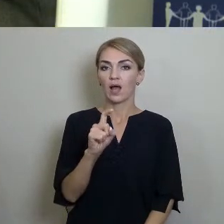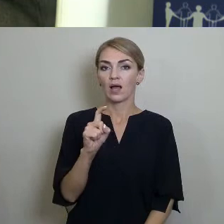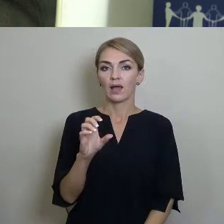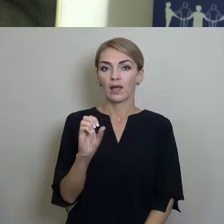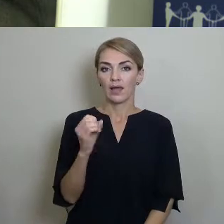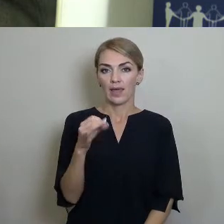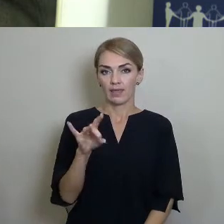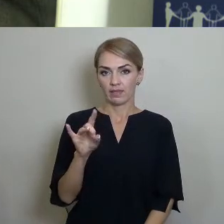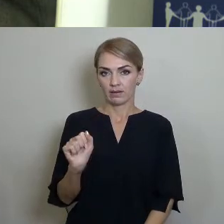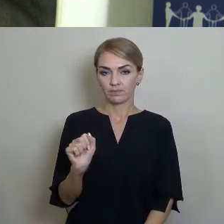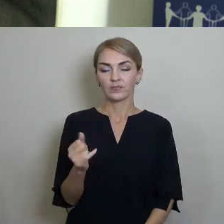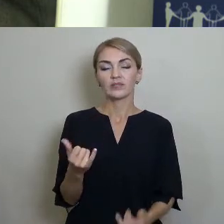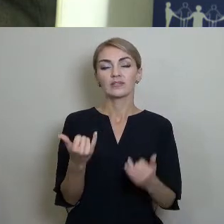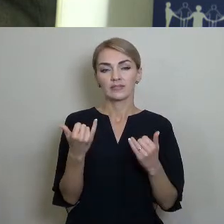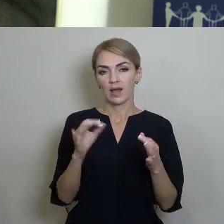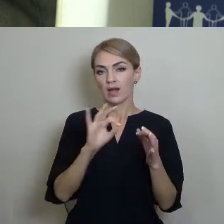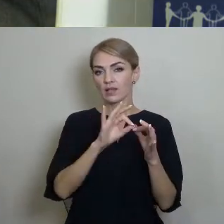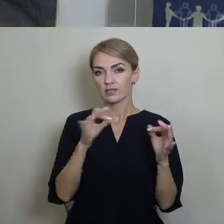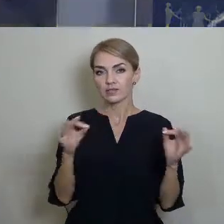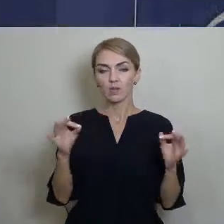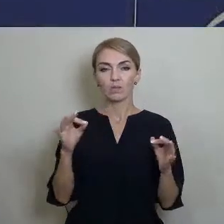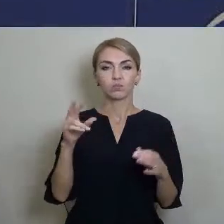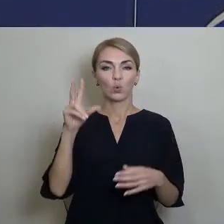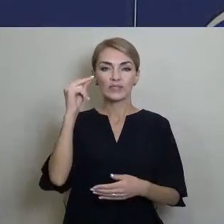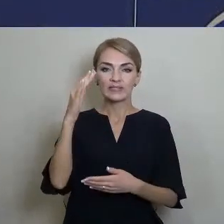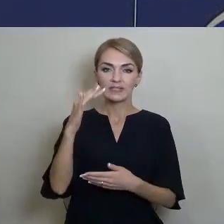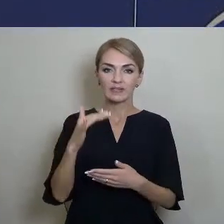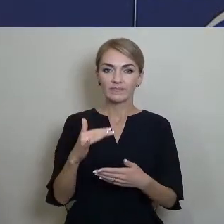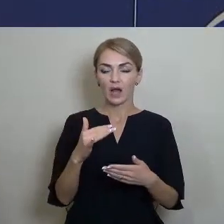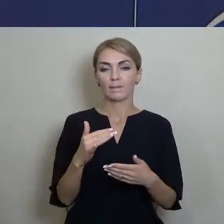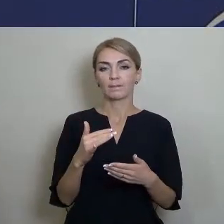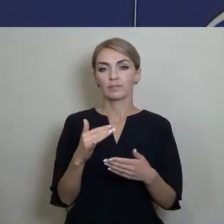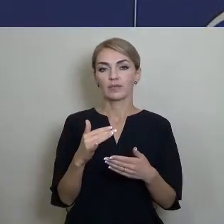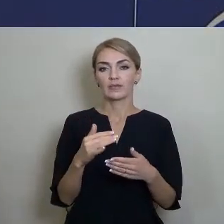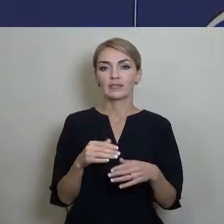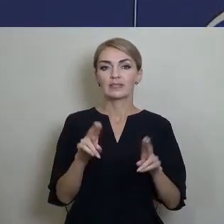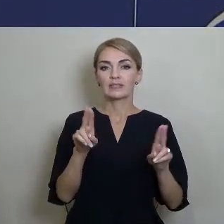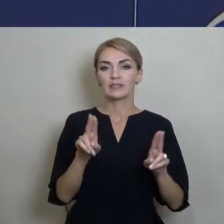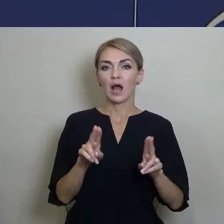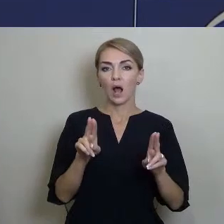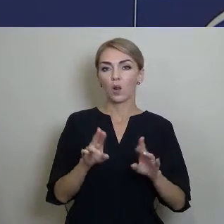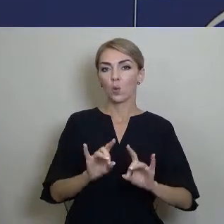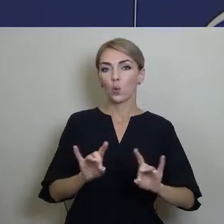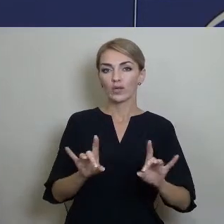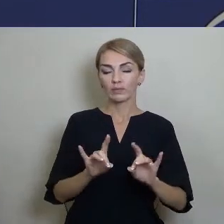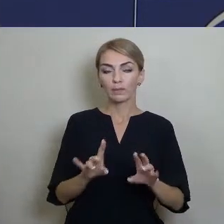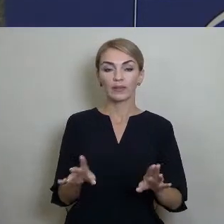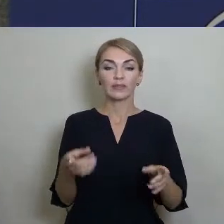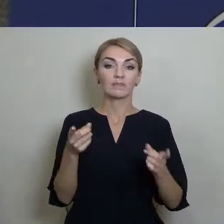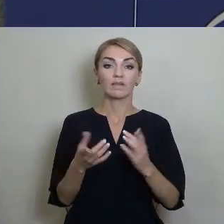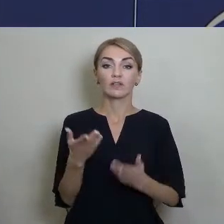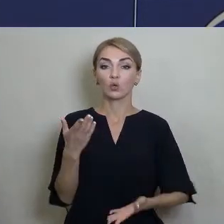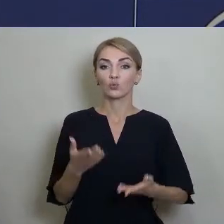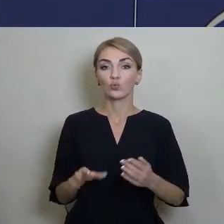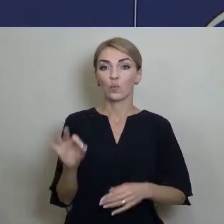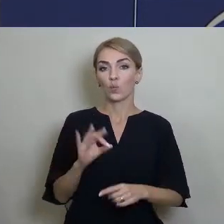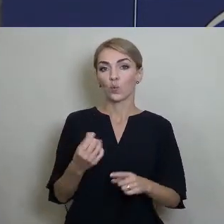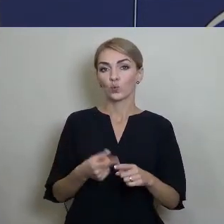us what is the Hayes quota. We are going to discuss it in detail